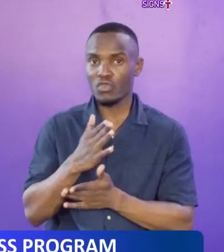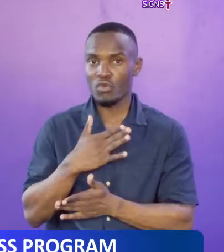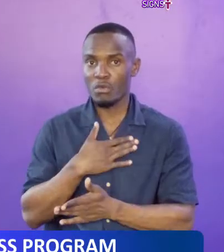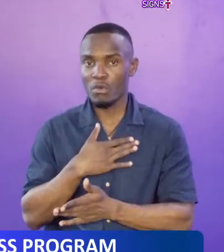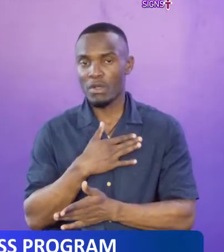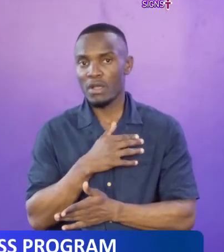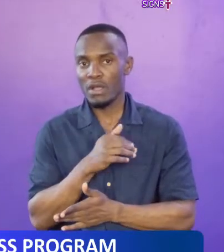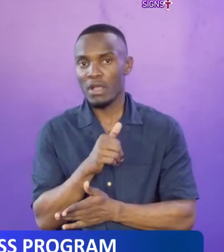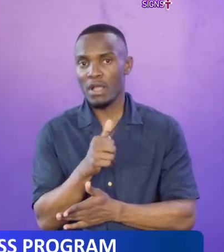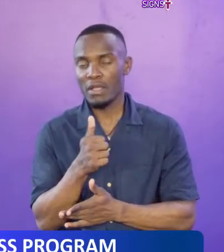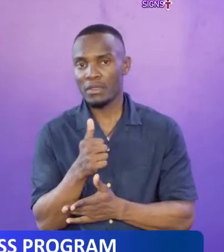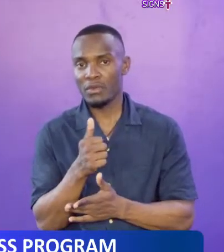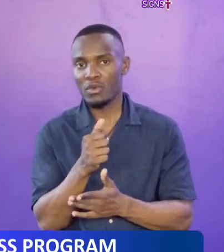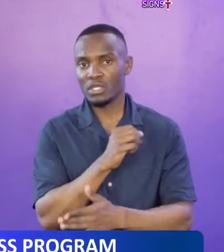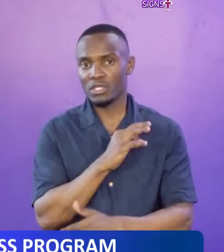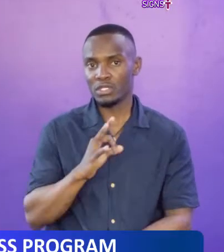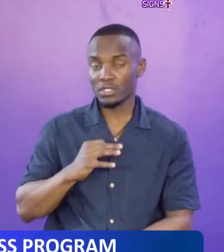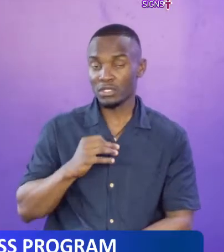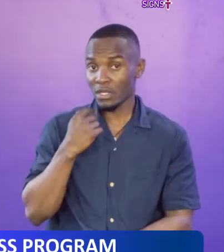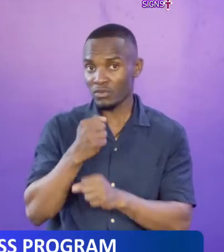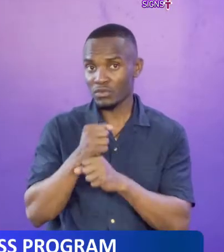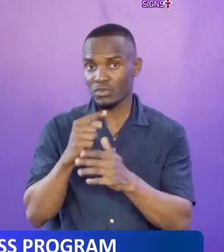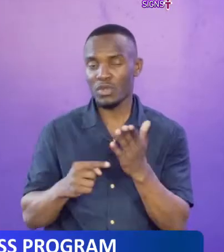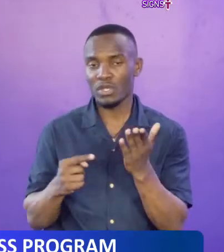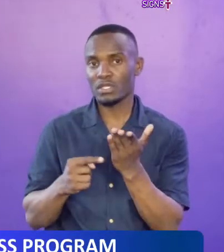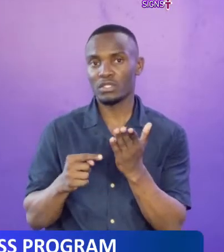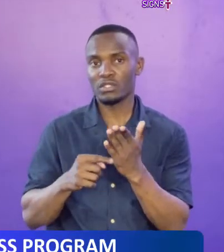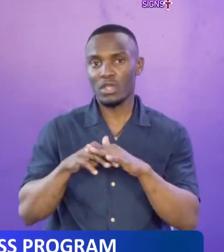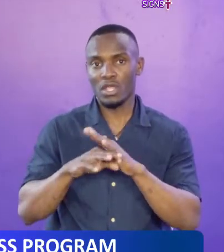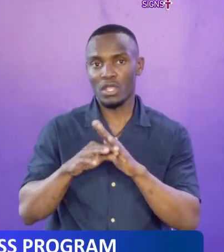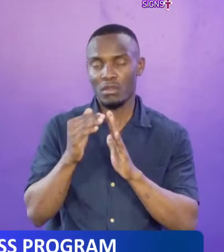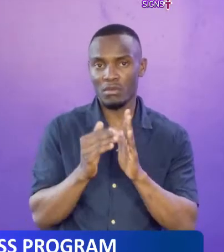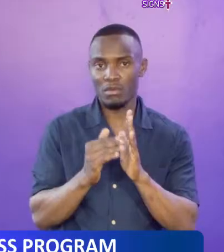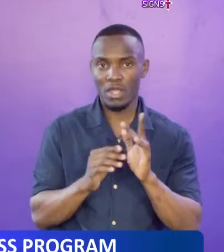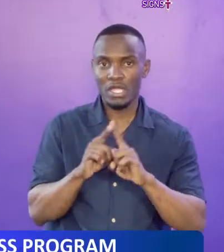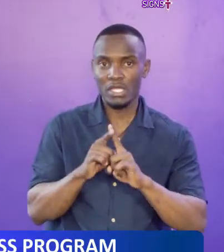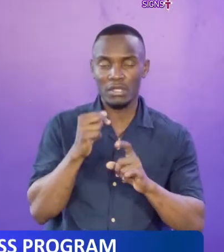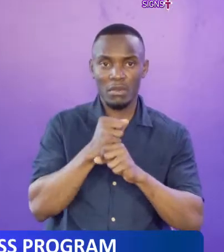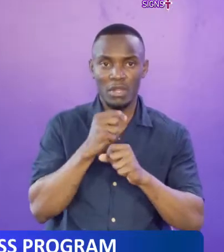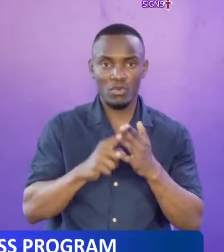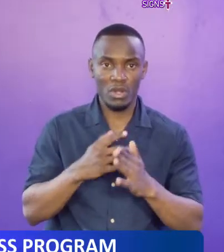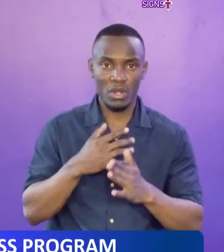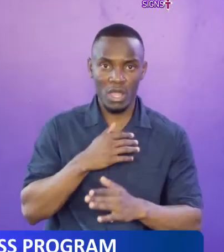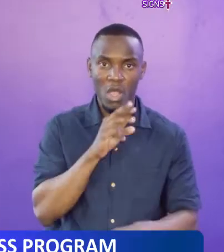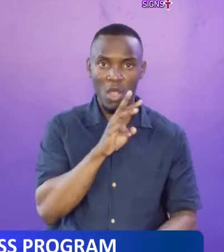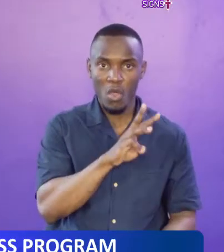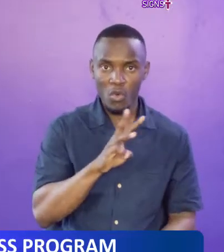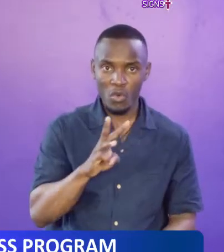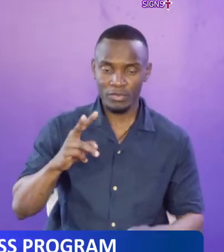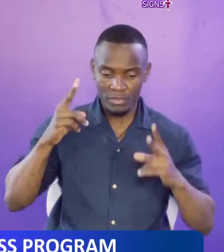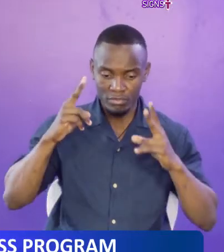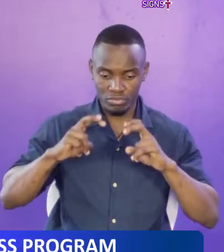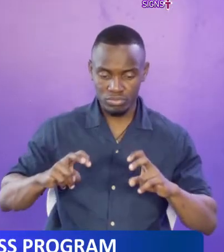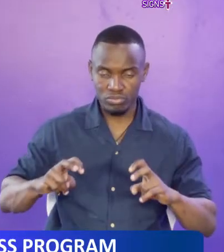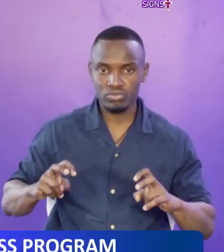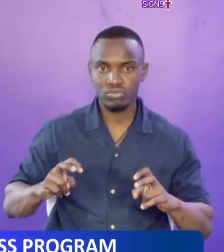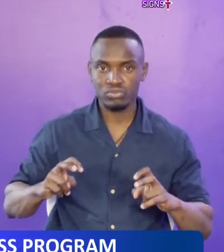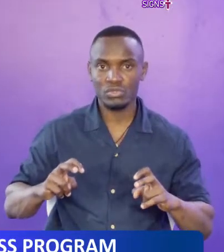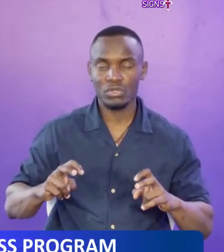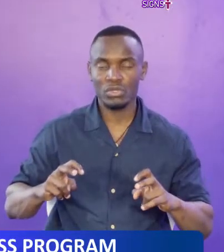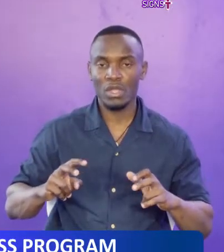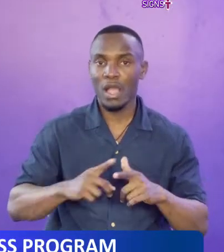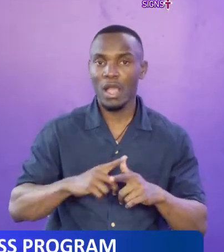program. They also had to look at our own website. Is it accessible? Then we had to reach out to other partners to help